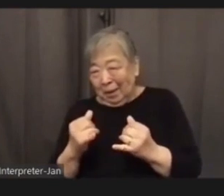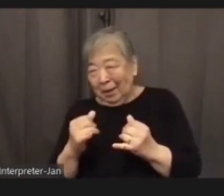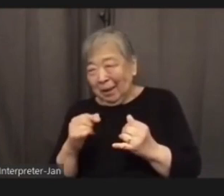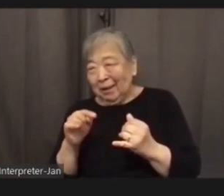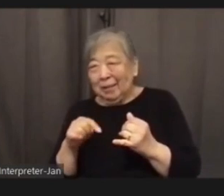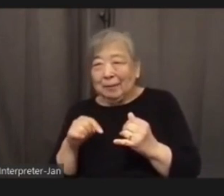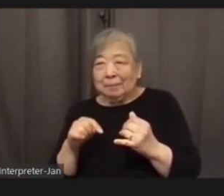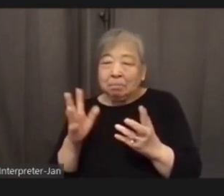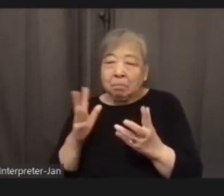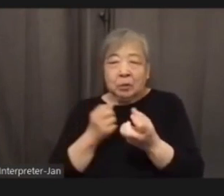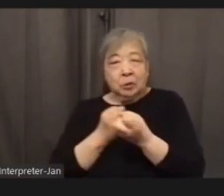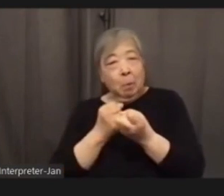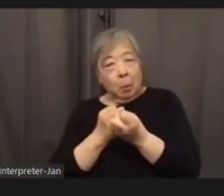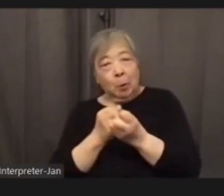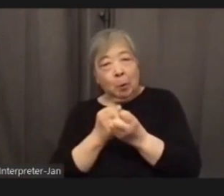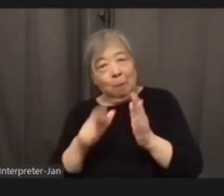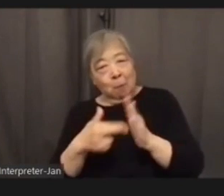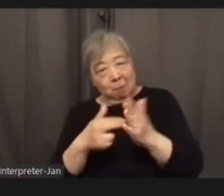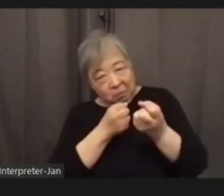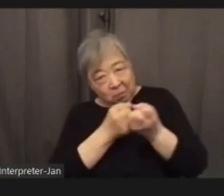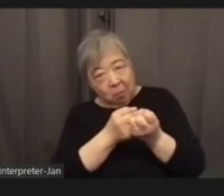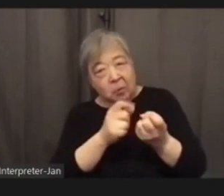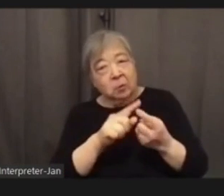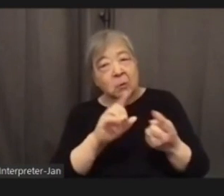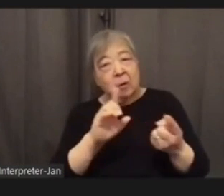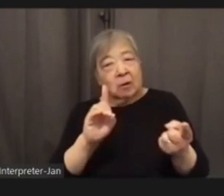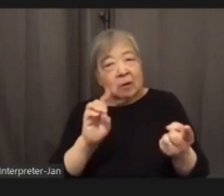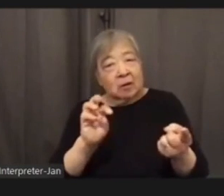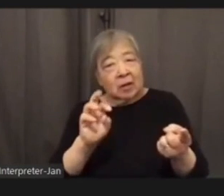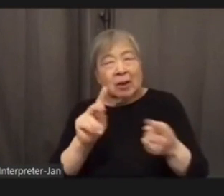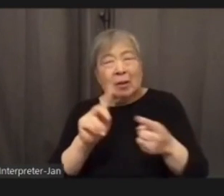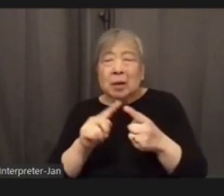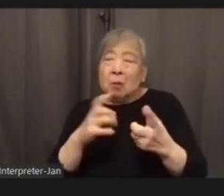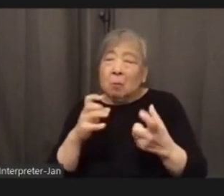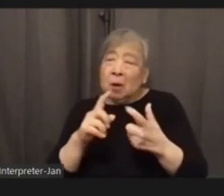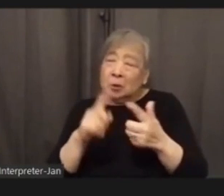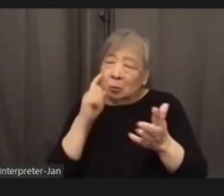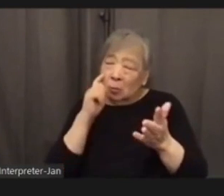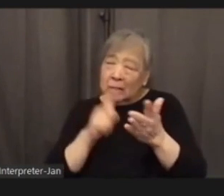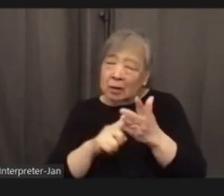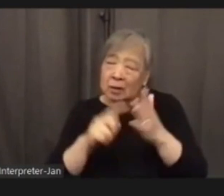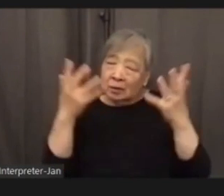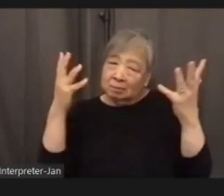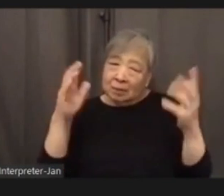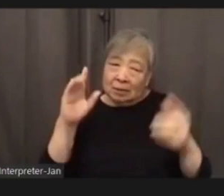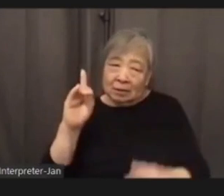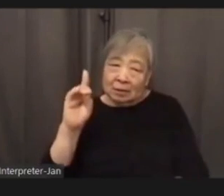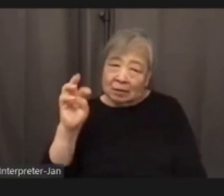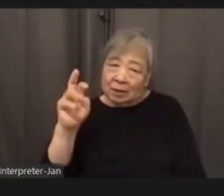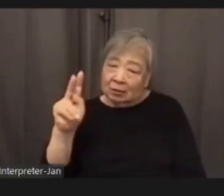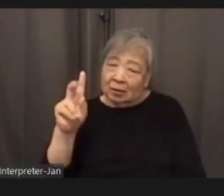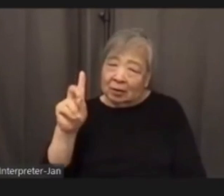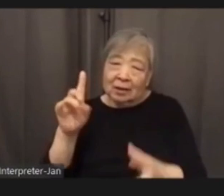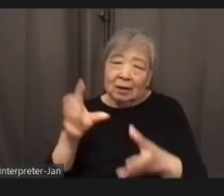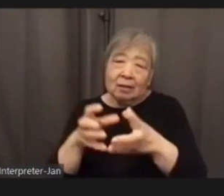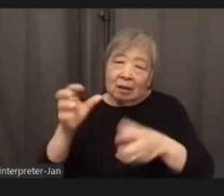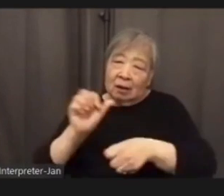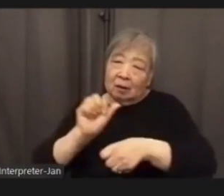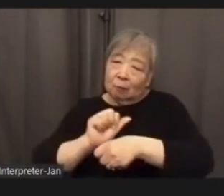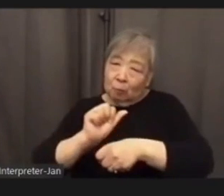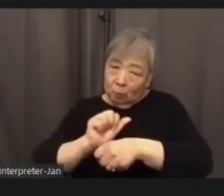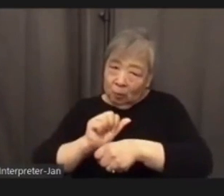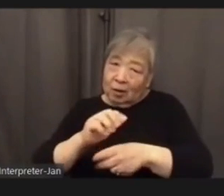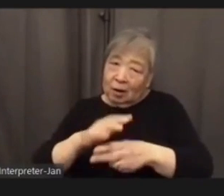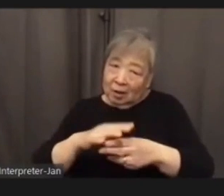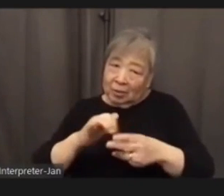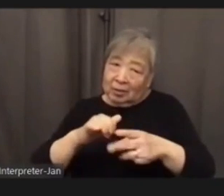in playing that supportive role to Derek. But I really want to recognize that Derek did a lot of work on this album, and that and